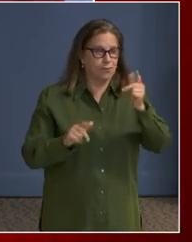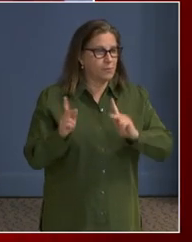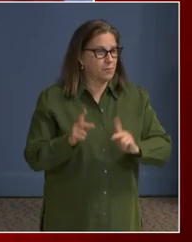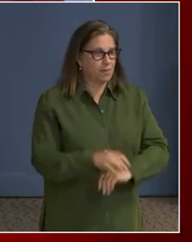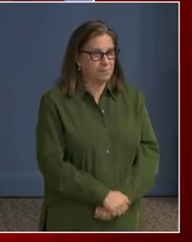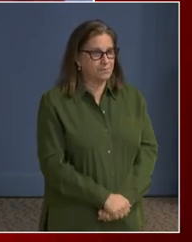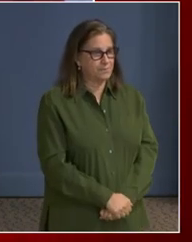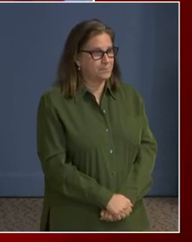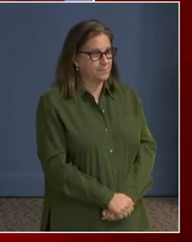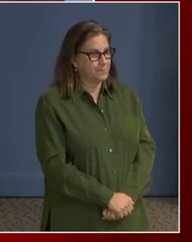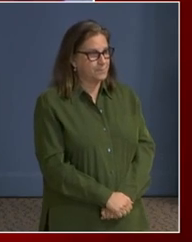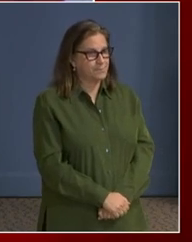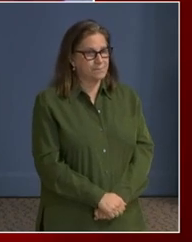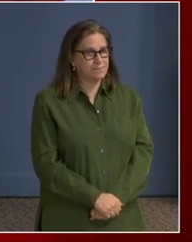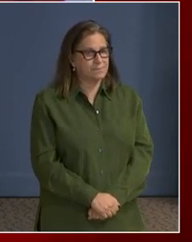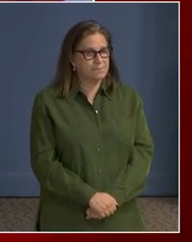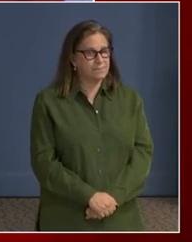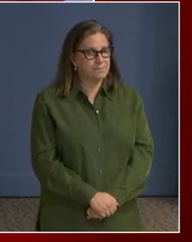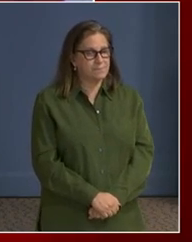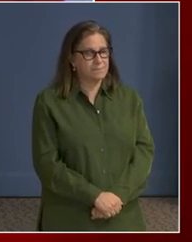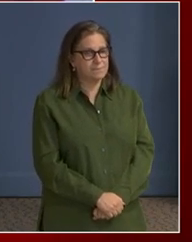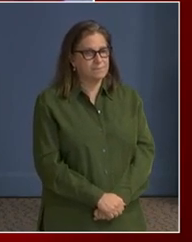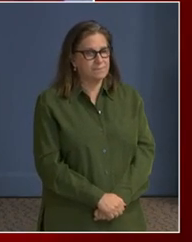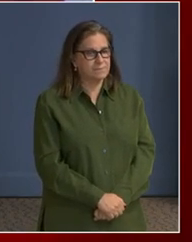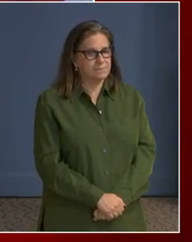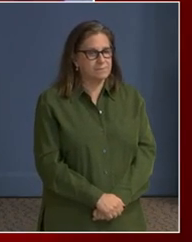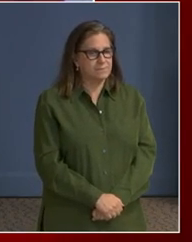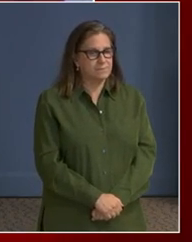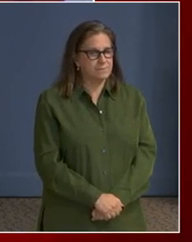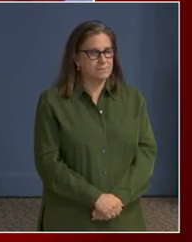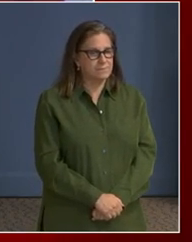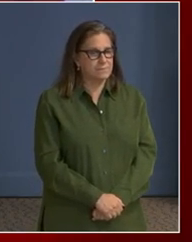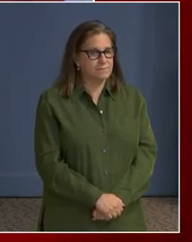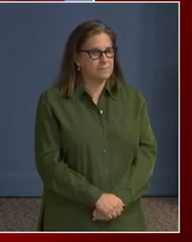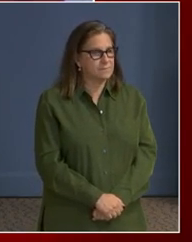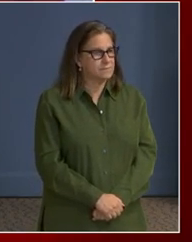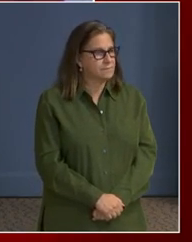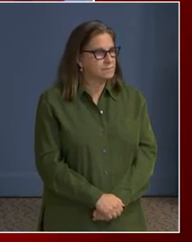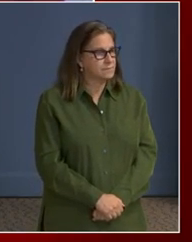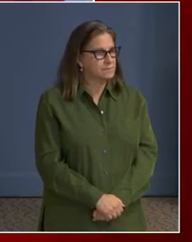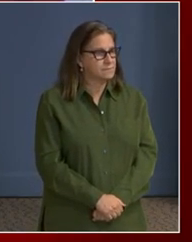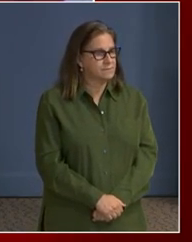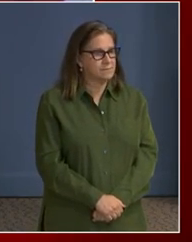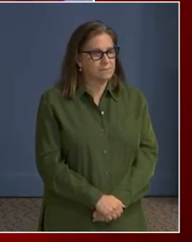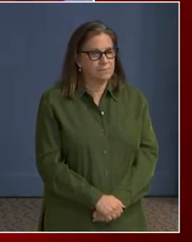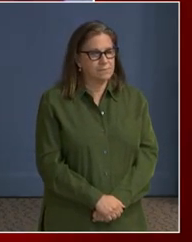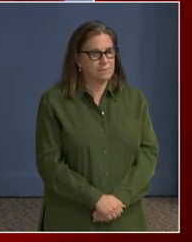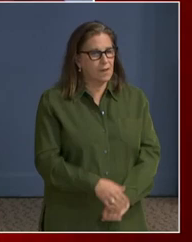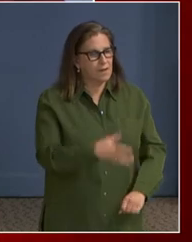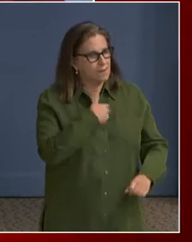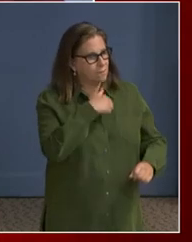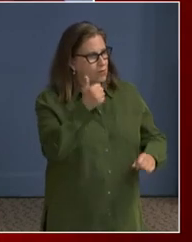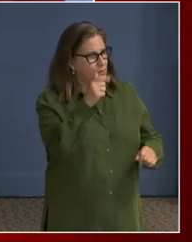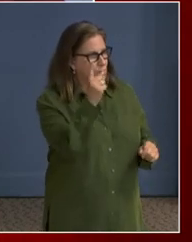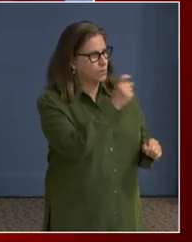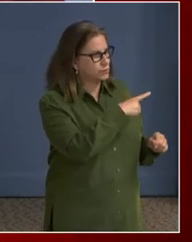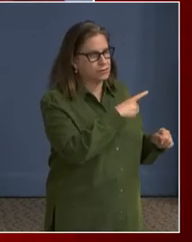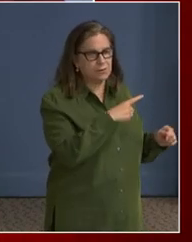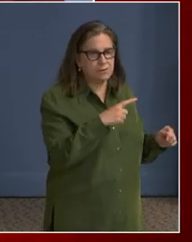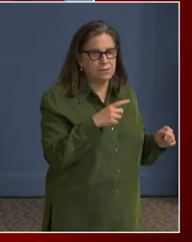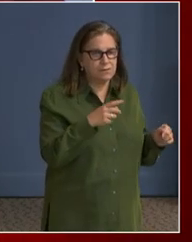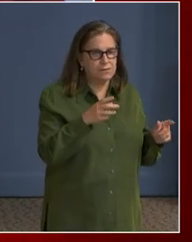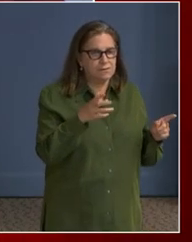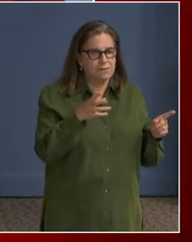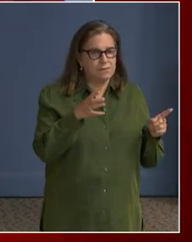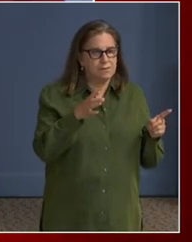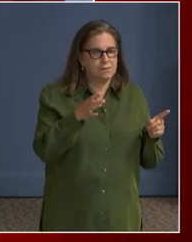could hear from Mr. McFadden. Sure. What he's doing, whether he thinks it's working, and to what degree he may be working with the